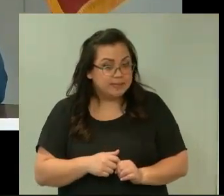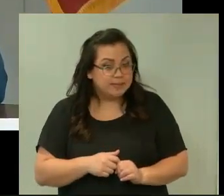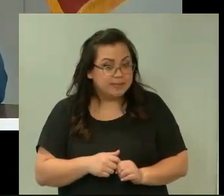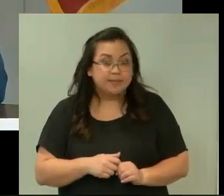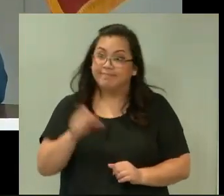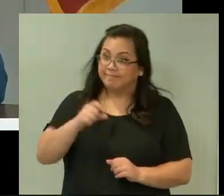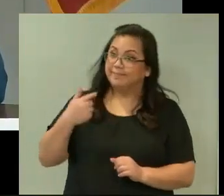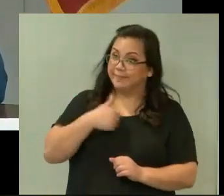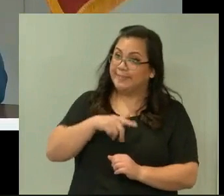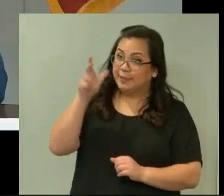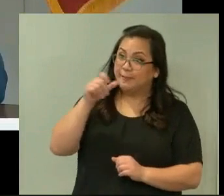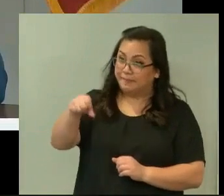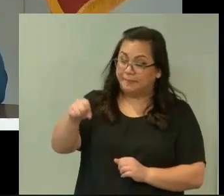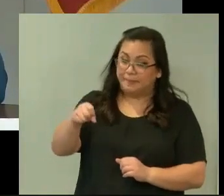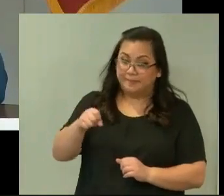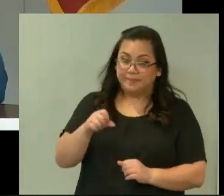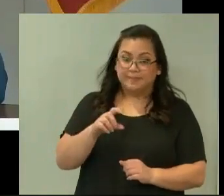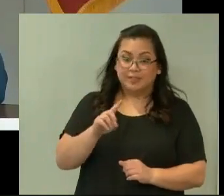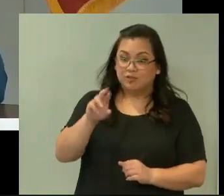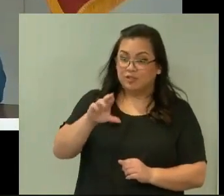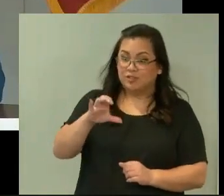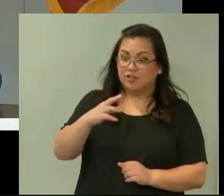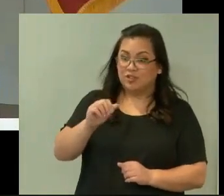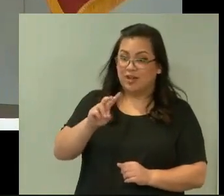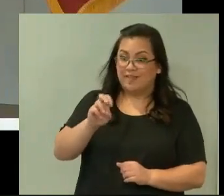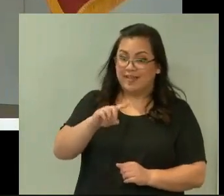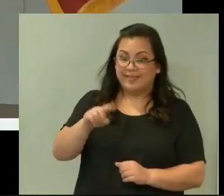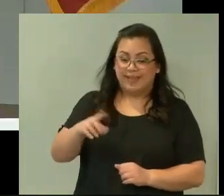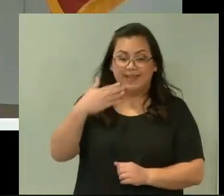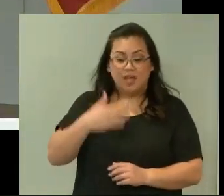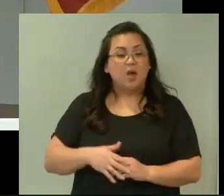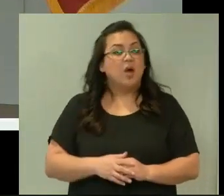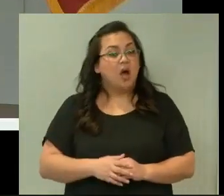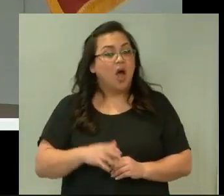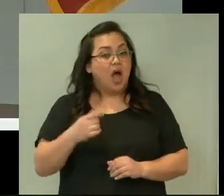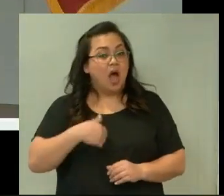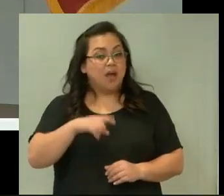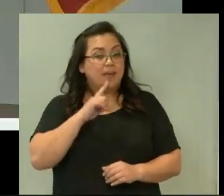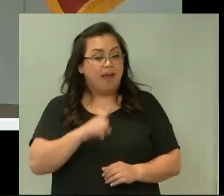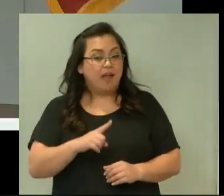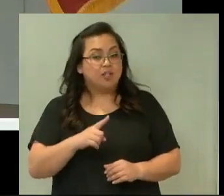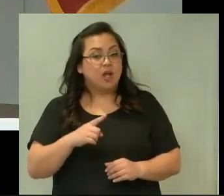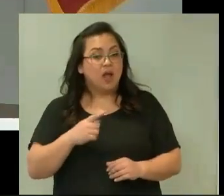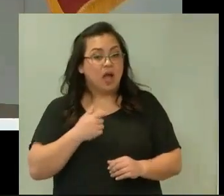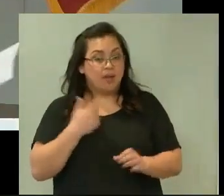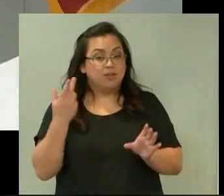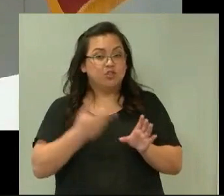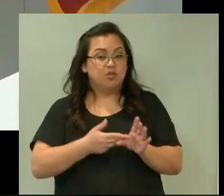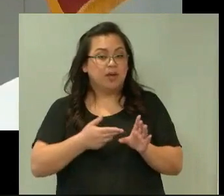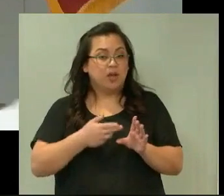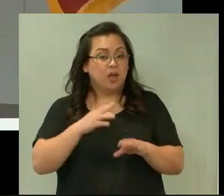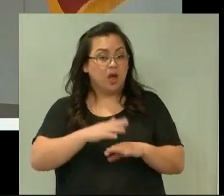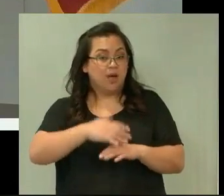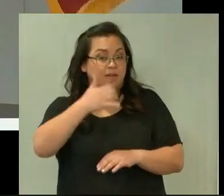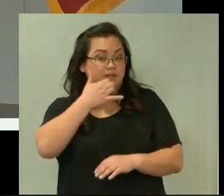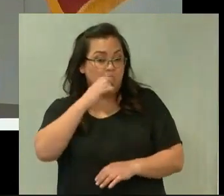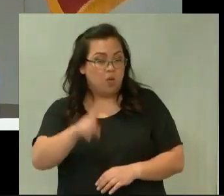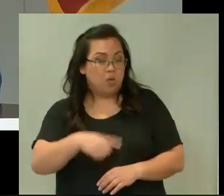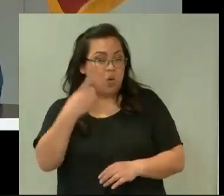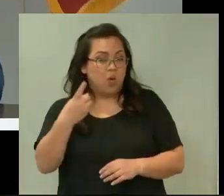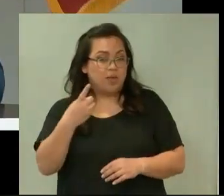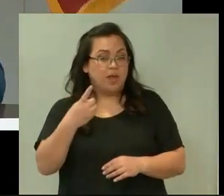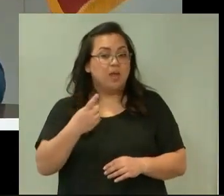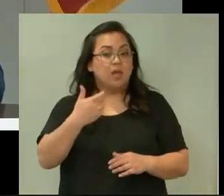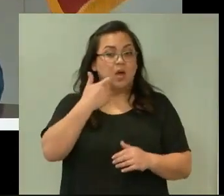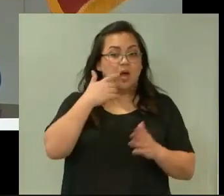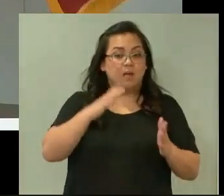We can. Yes, we can, Dr. Chavez. Thank you. Thank you. I'm actually joining by a phone. The operator kindly